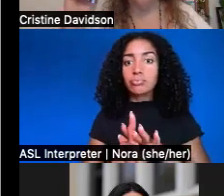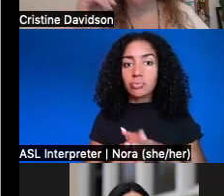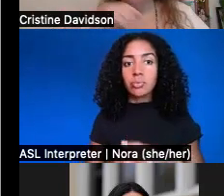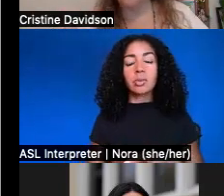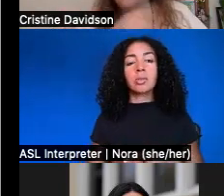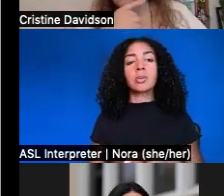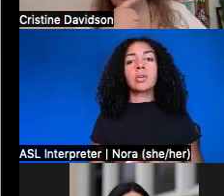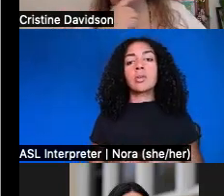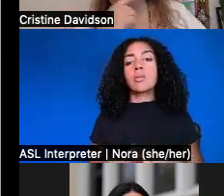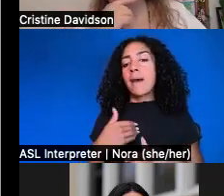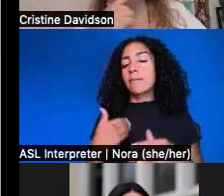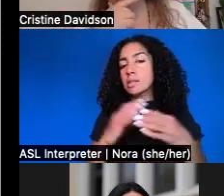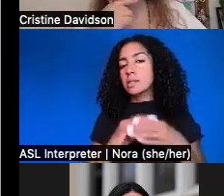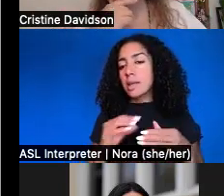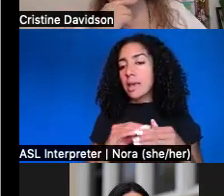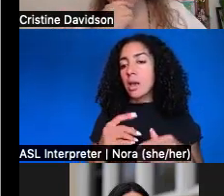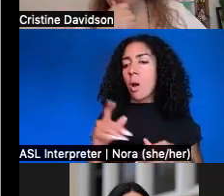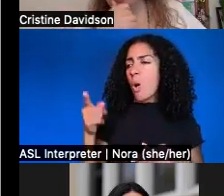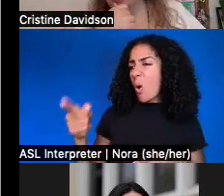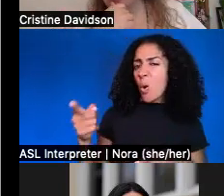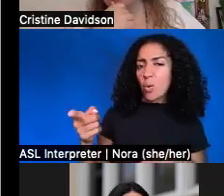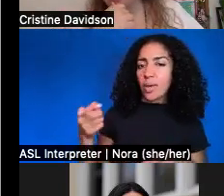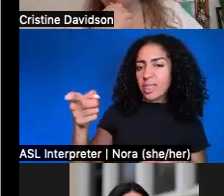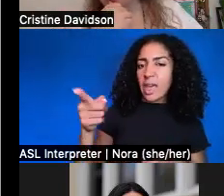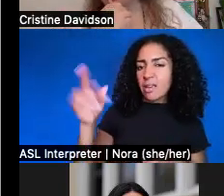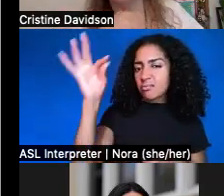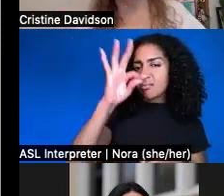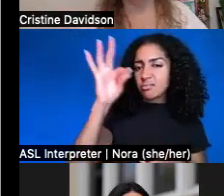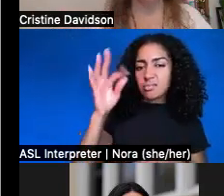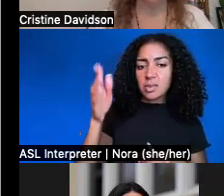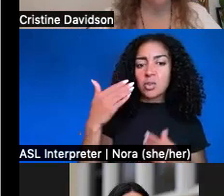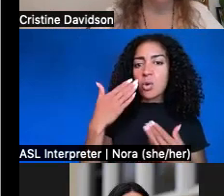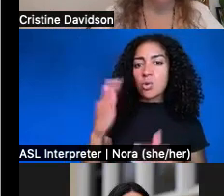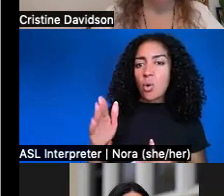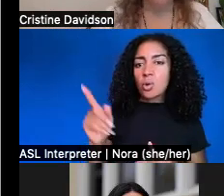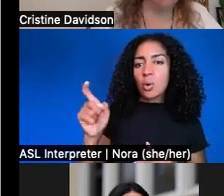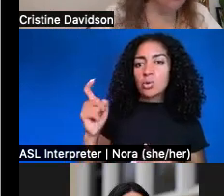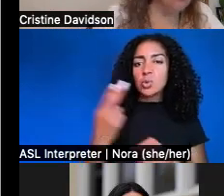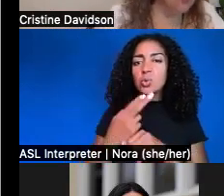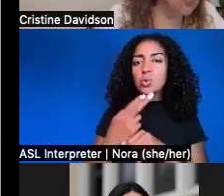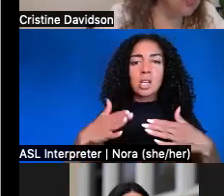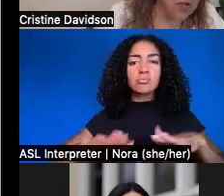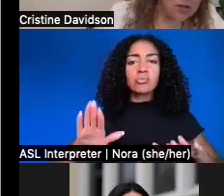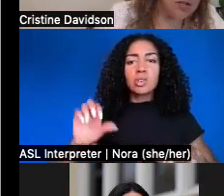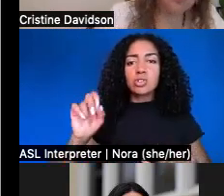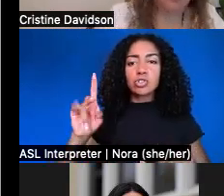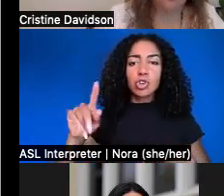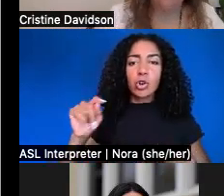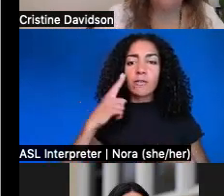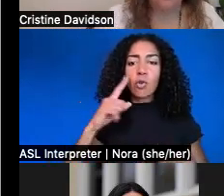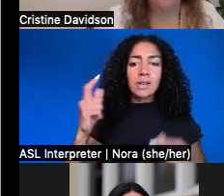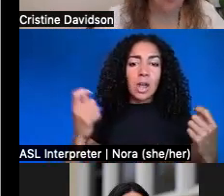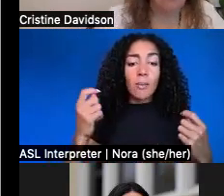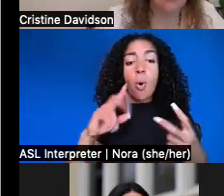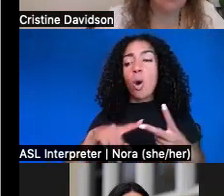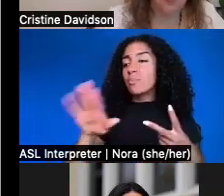saying, oh, well, look, they don't even know to wear a skirt to ceremony, or They don't even know to put out their tobacco